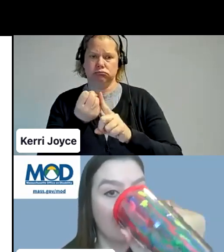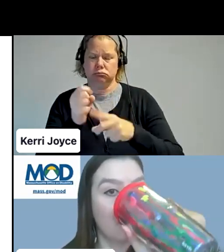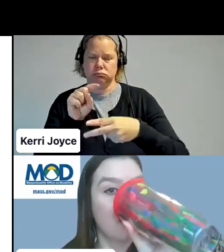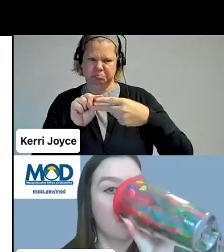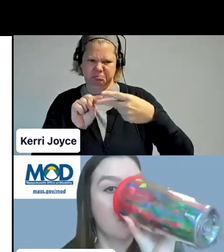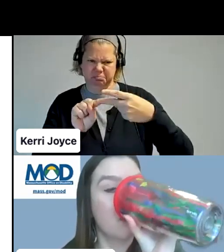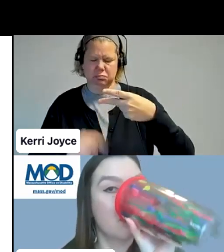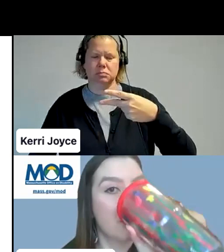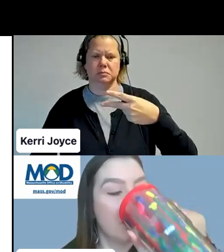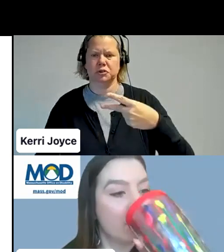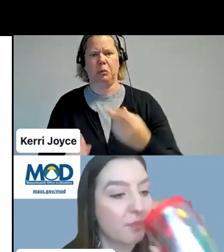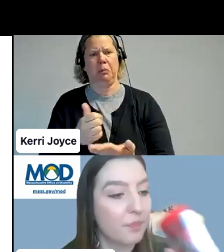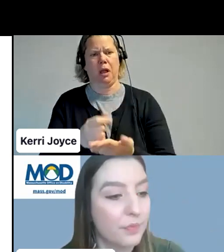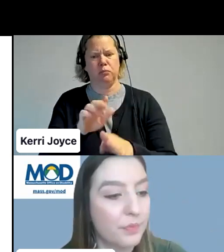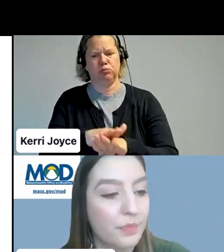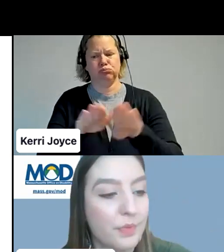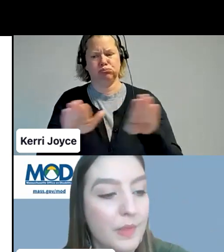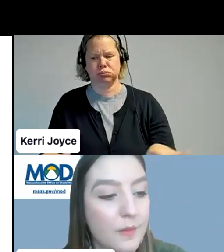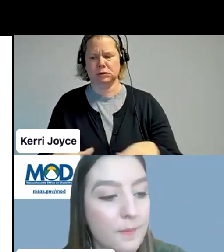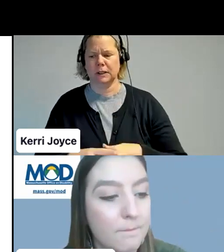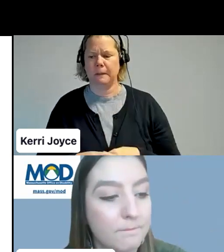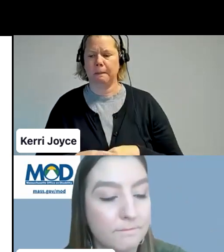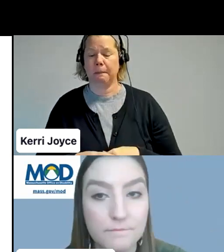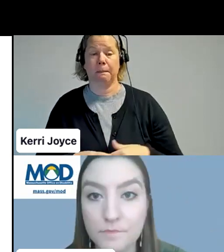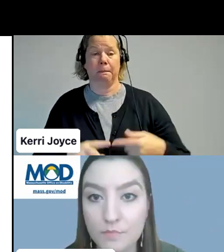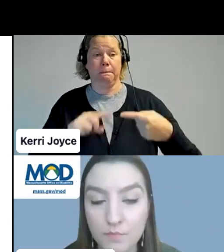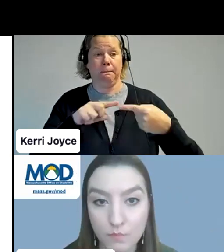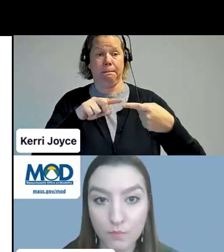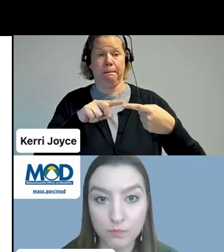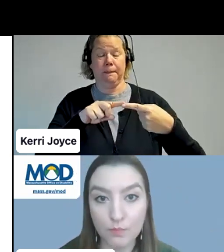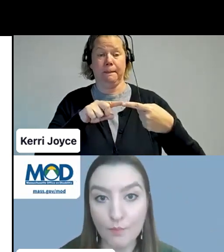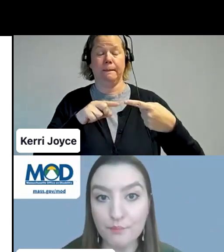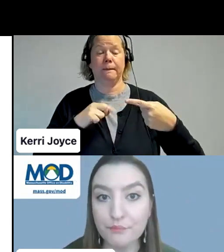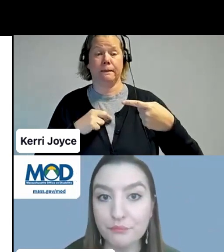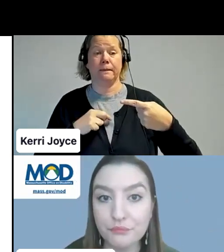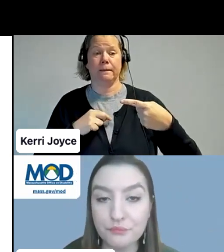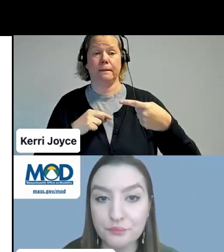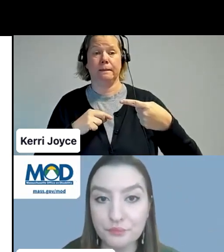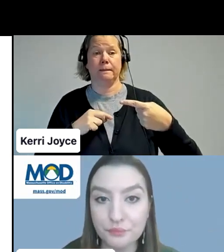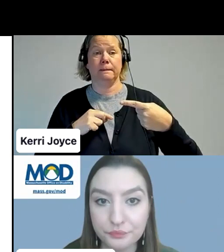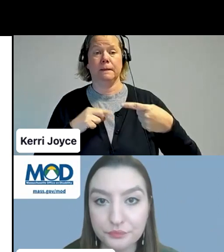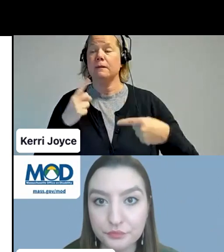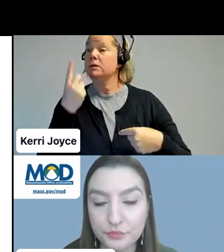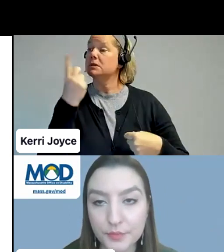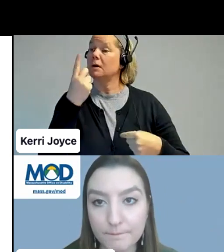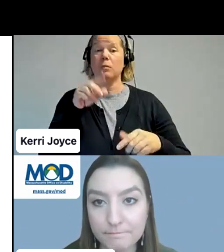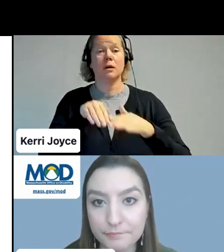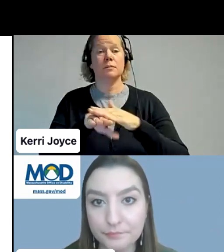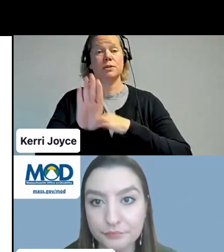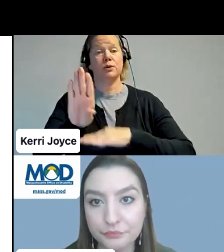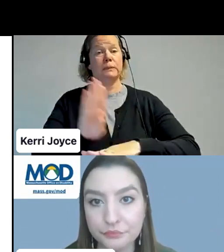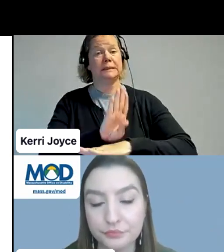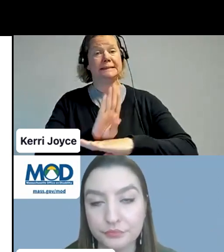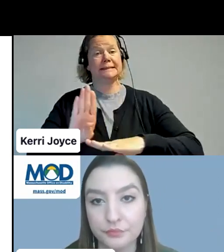of it in terms of these two scenarios. One is when somebody enters your business